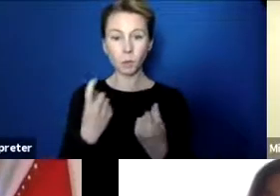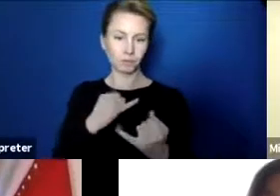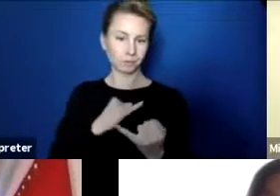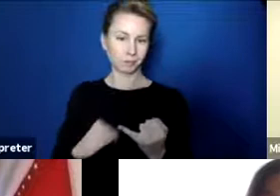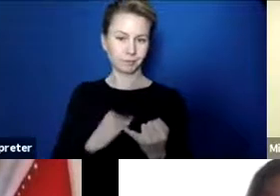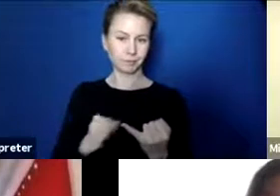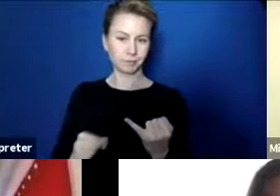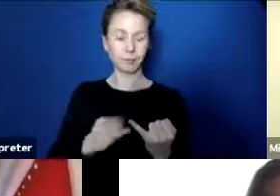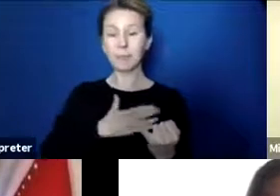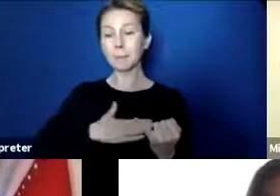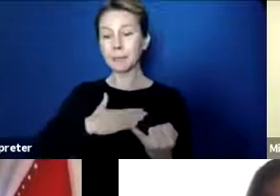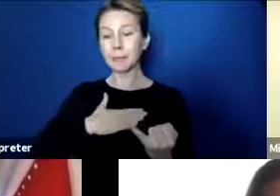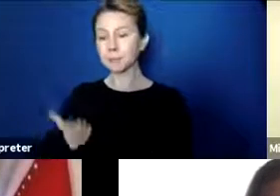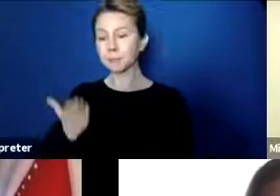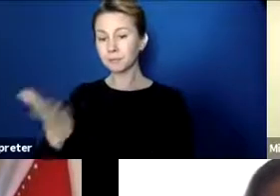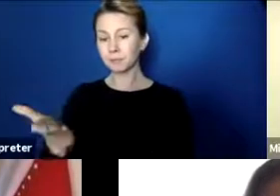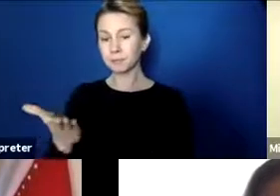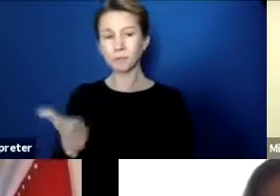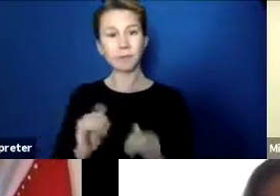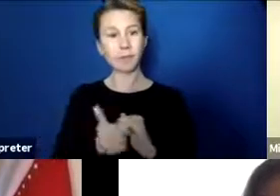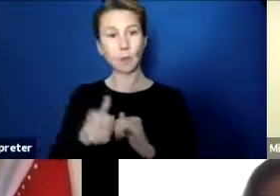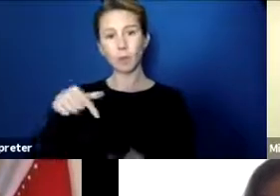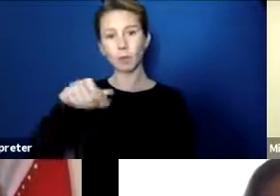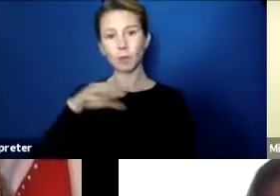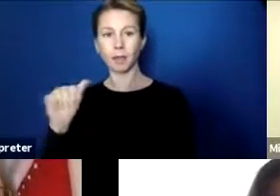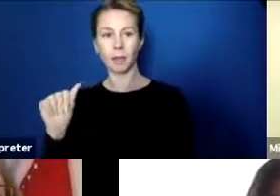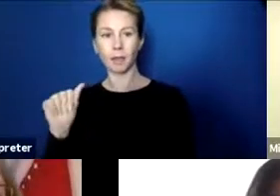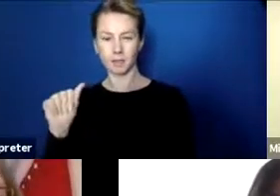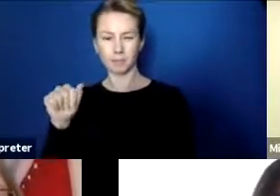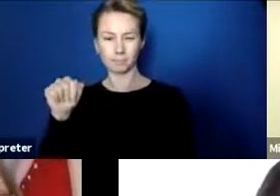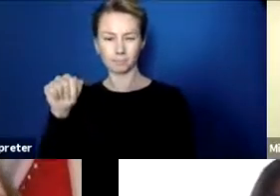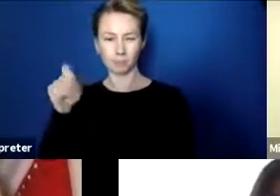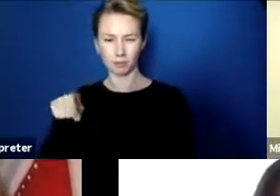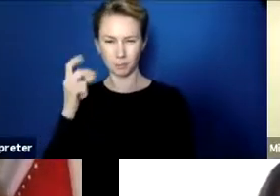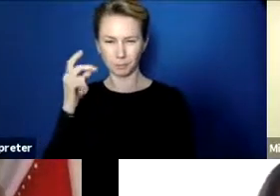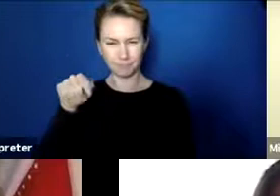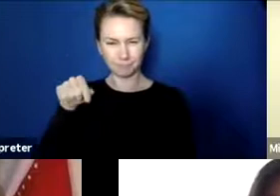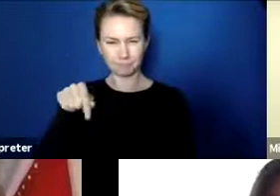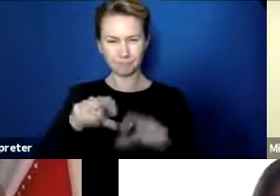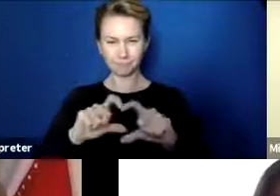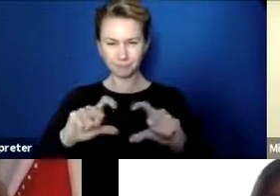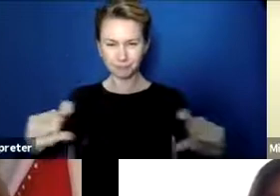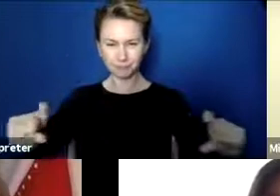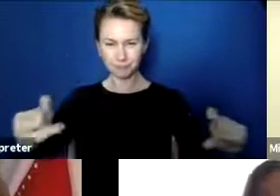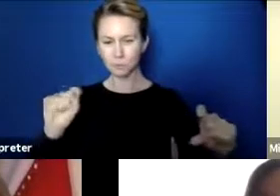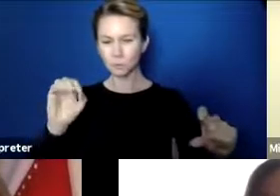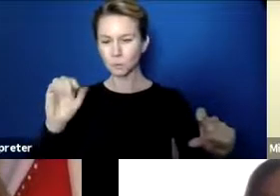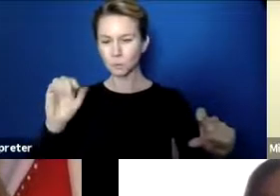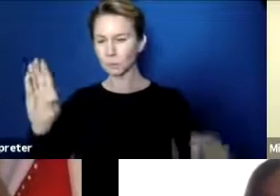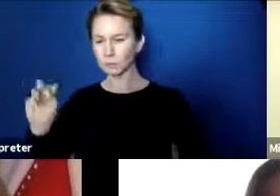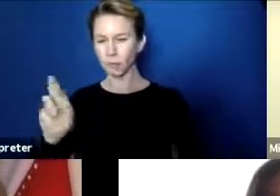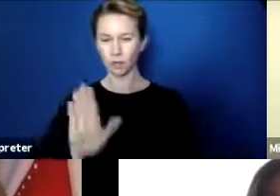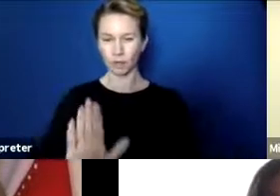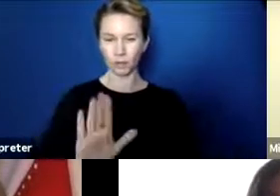And the chat will be disabled during this webinar just to minimize any distractions. We'll be doing questions